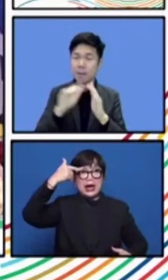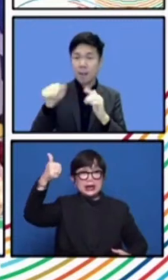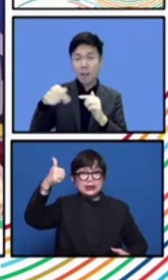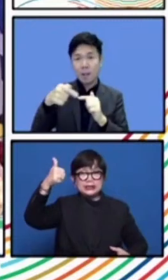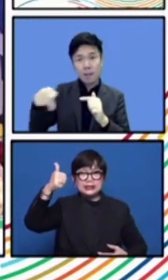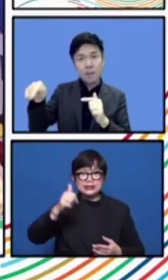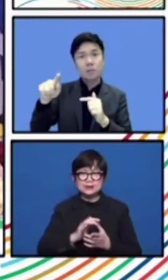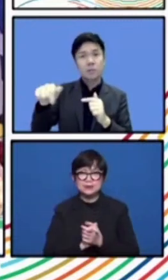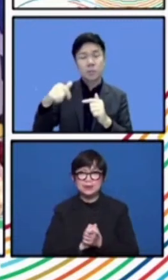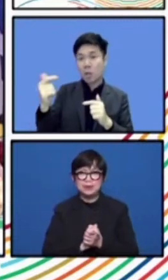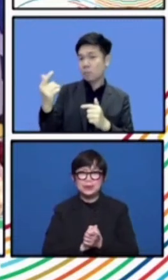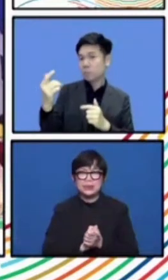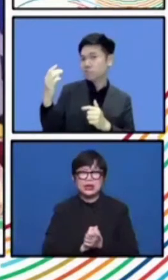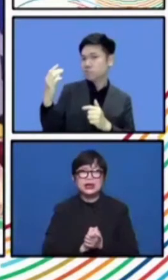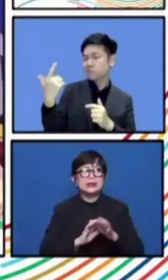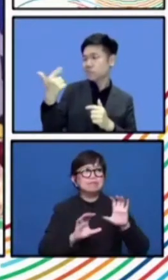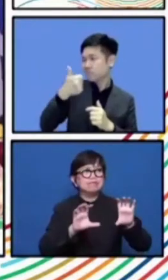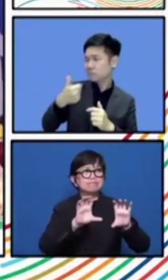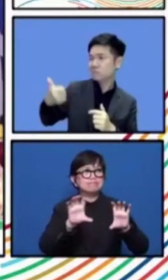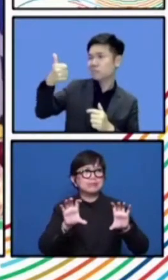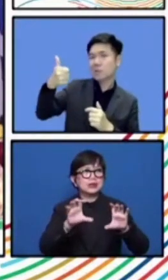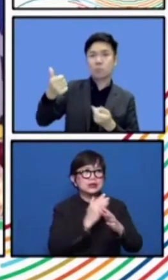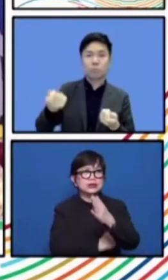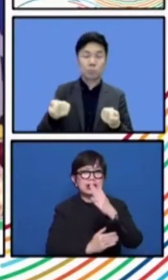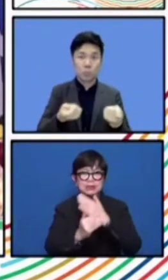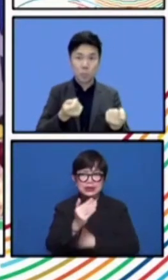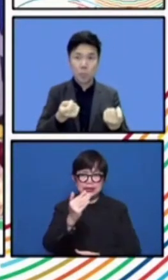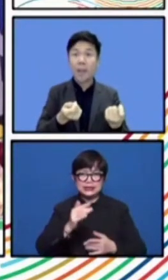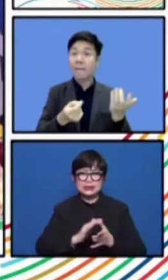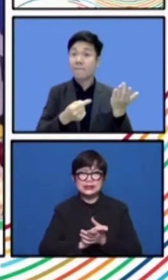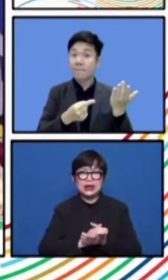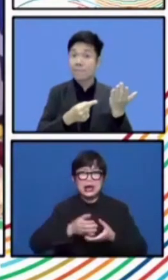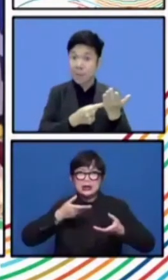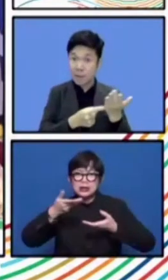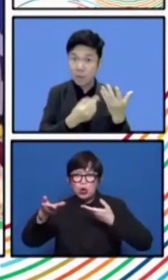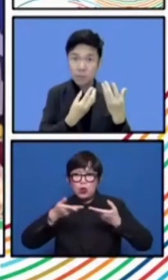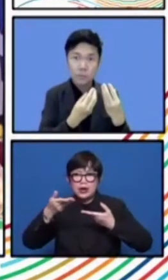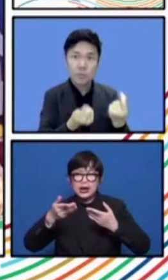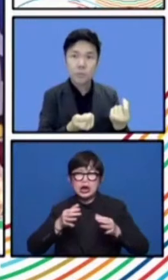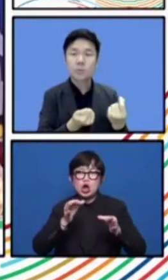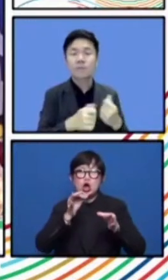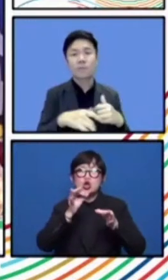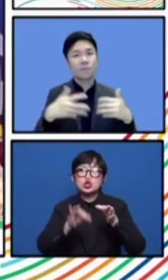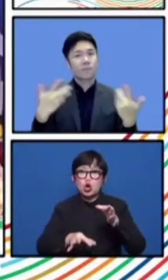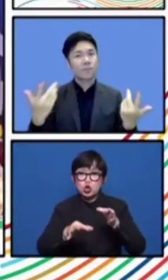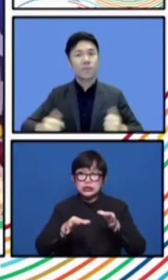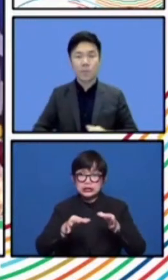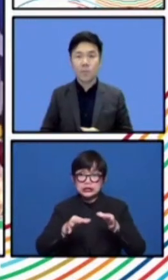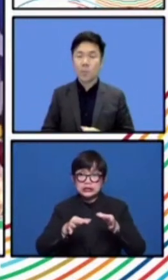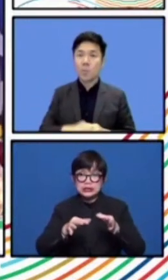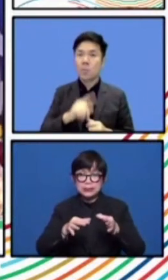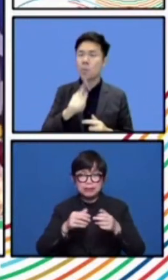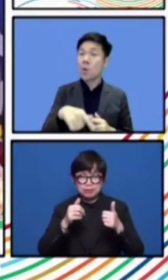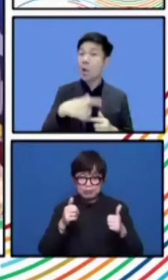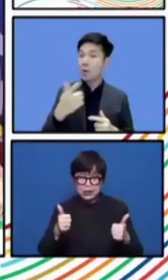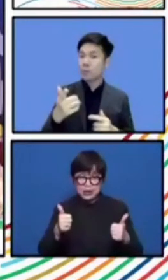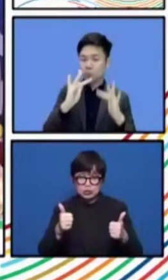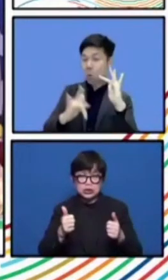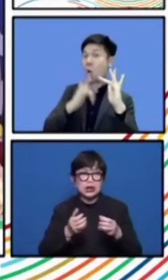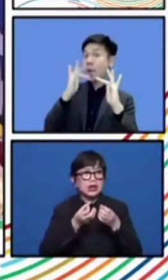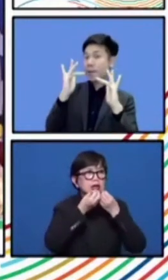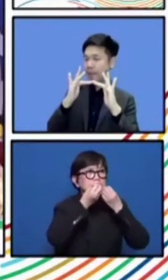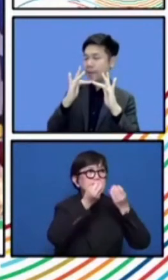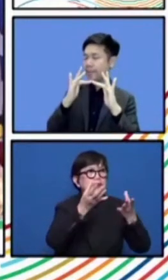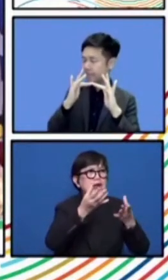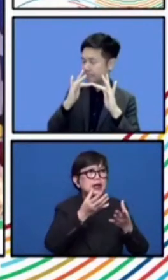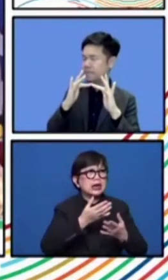strengthening with the Technical Solutions such as provision for online submission of complaints and online hearing the cases